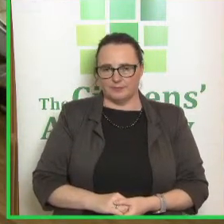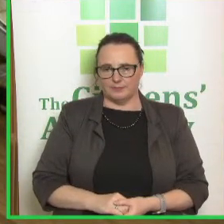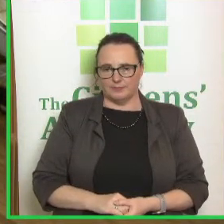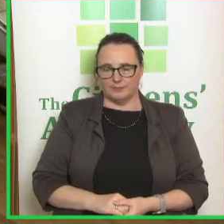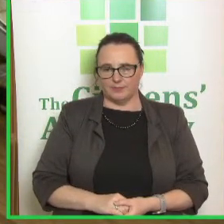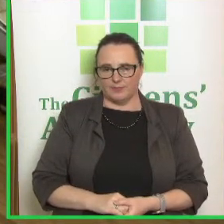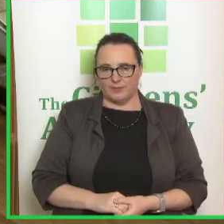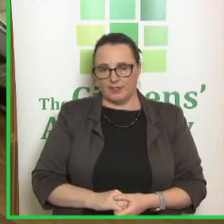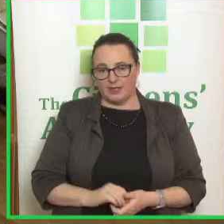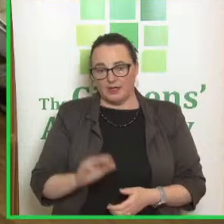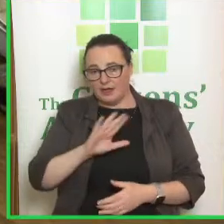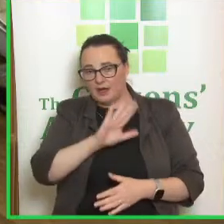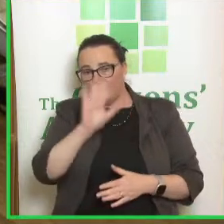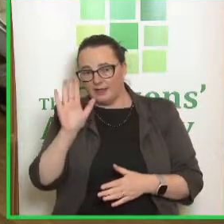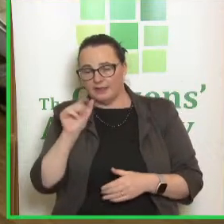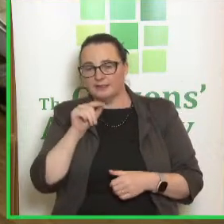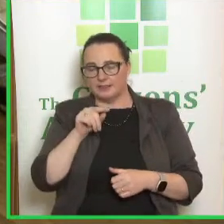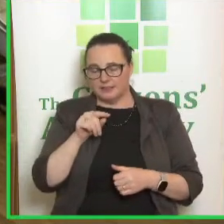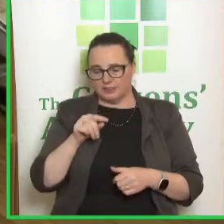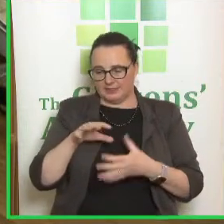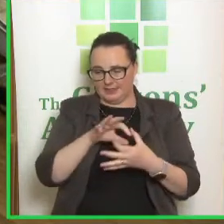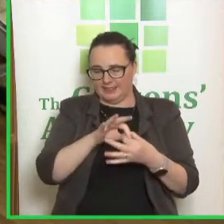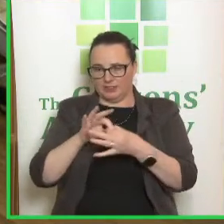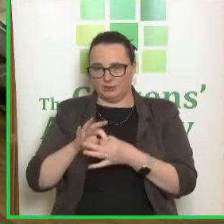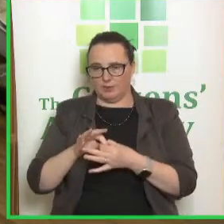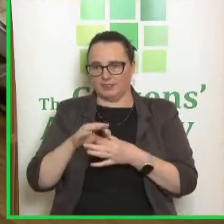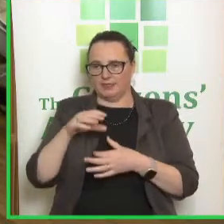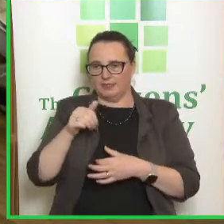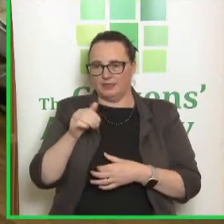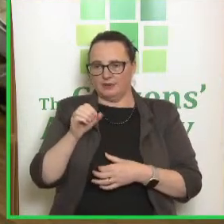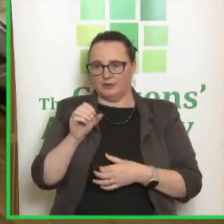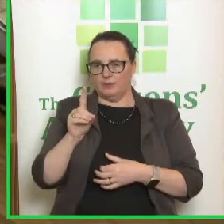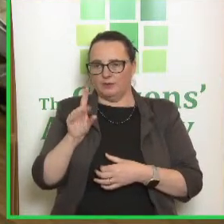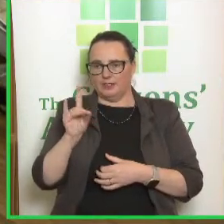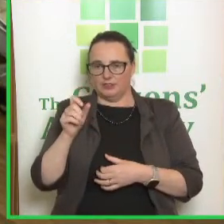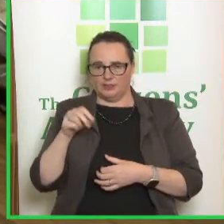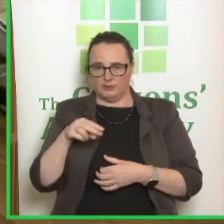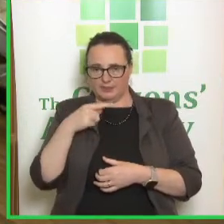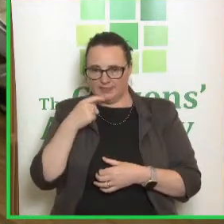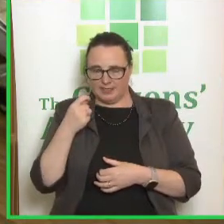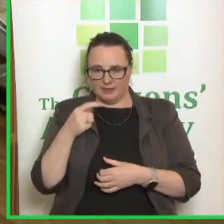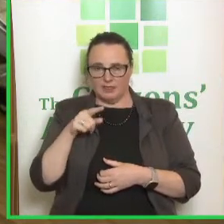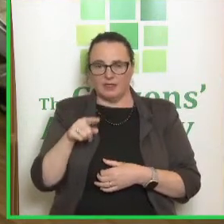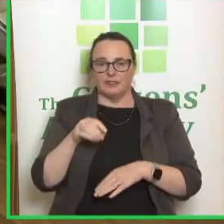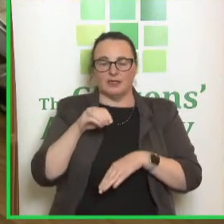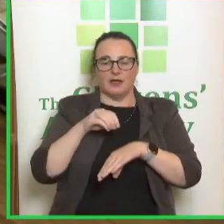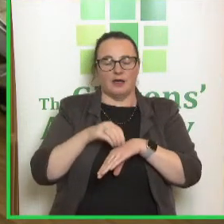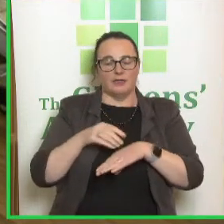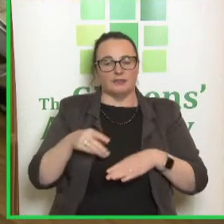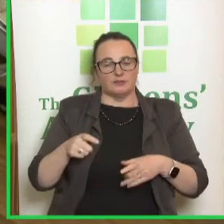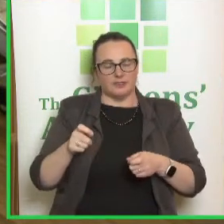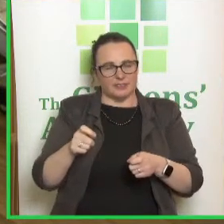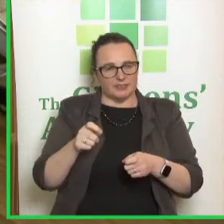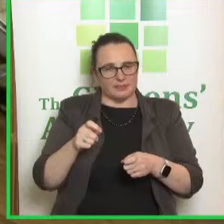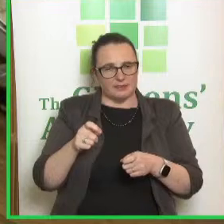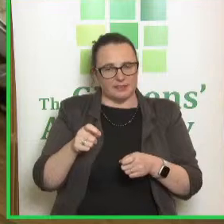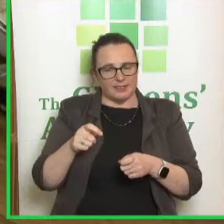How you doing? It's just in follow-up to what Eamon was saying. I'm just wondering about the on-street testing, you know, with the